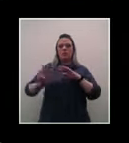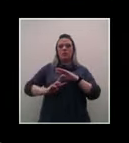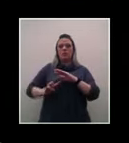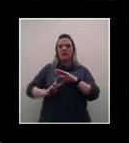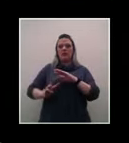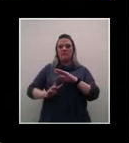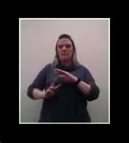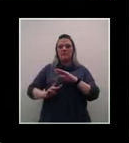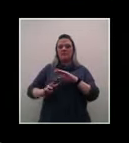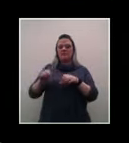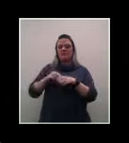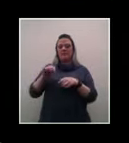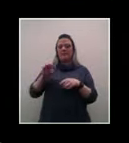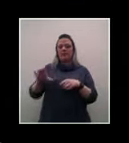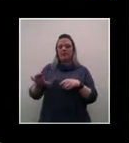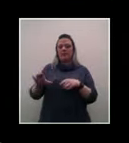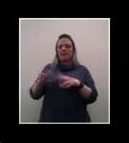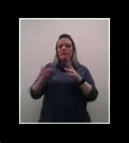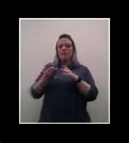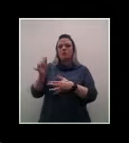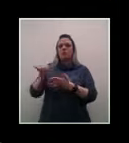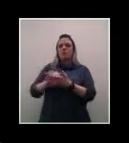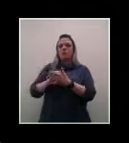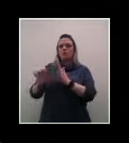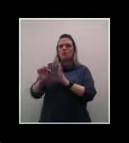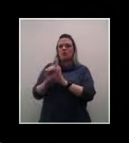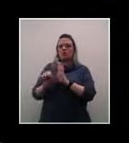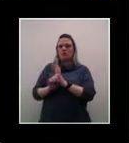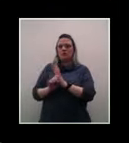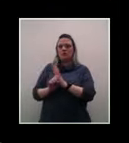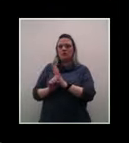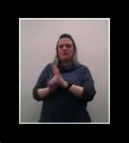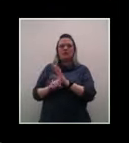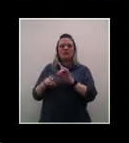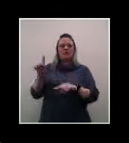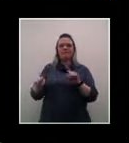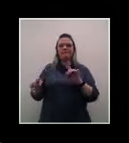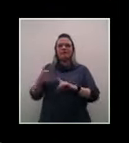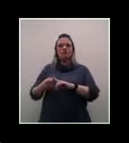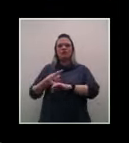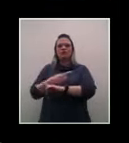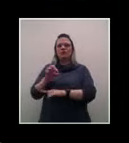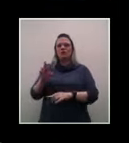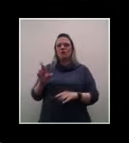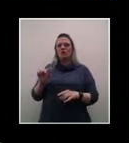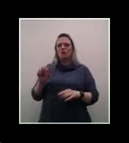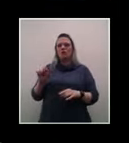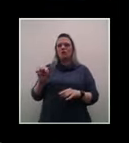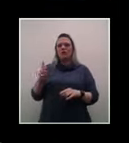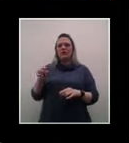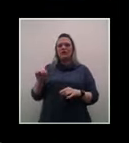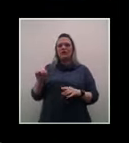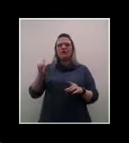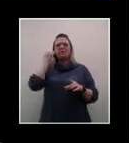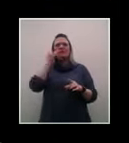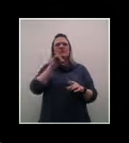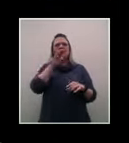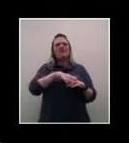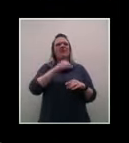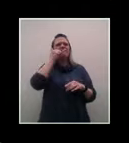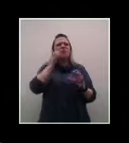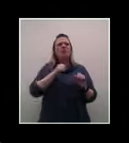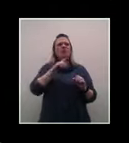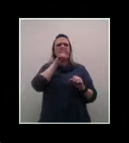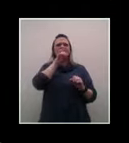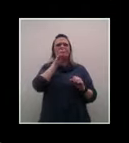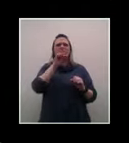Wegmans in Erie County is being done by the New York State Department of Health as a randomized sample. Once again, if you're not on the phone, can you please mute your phone